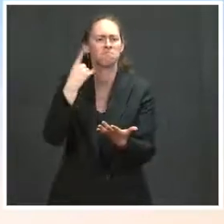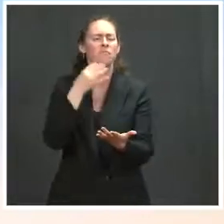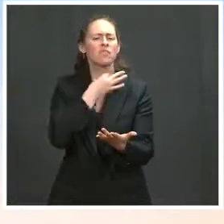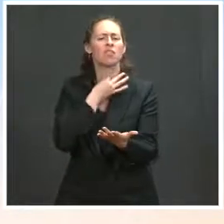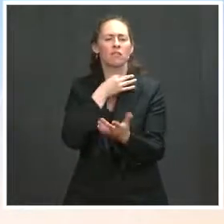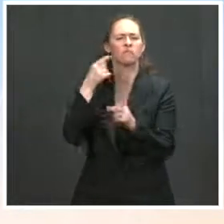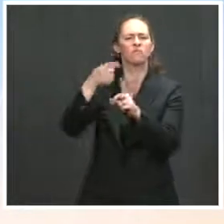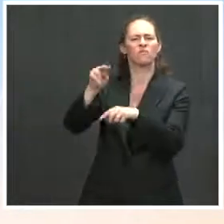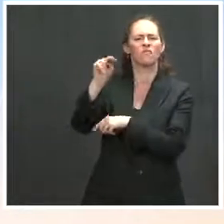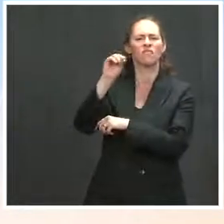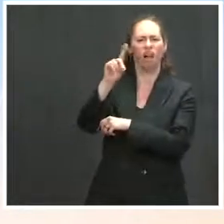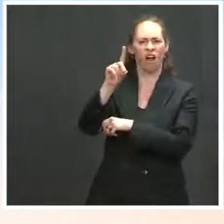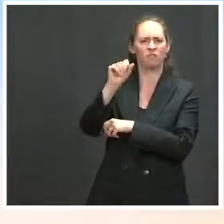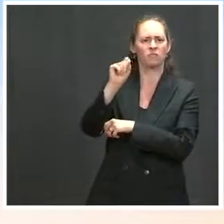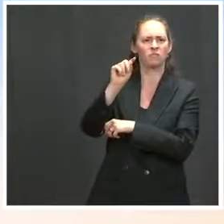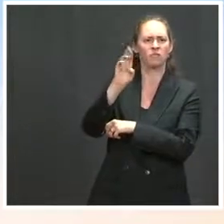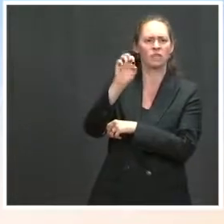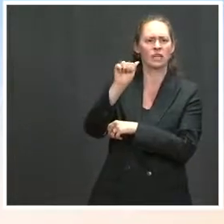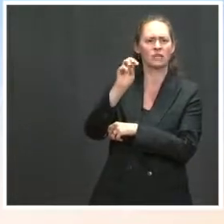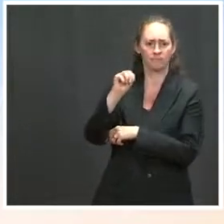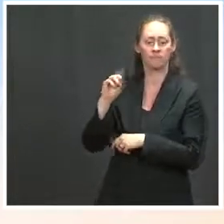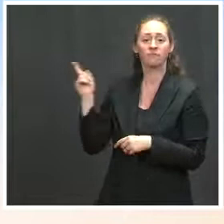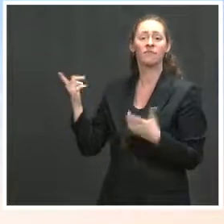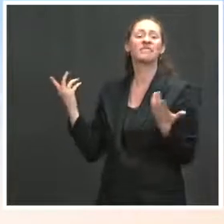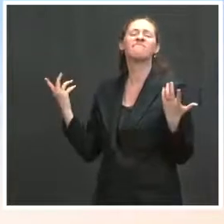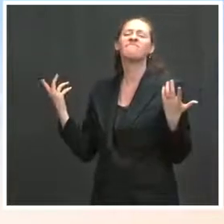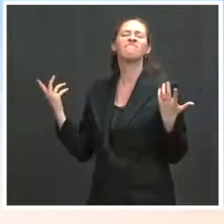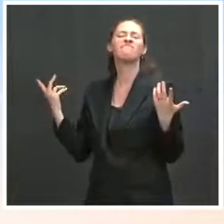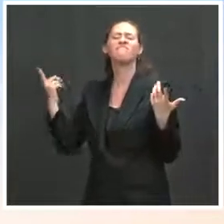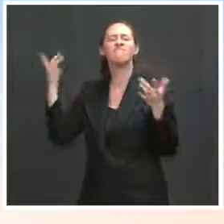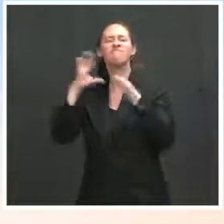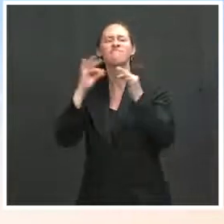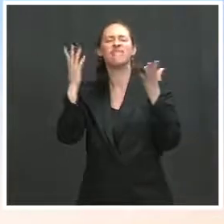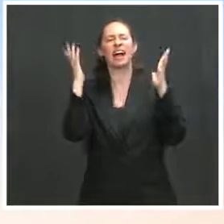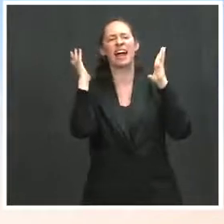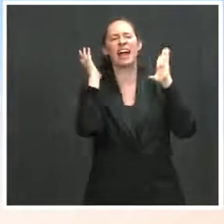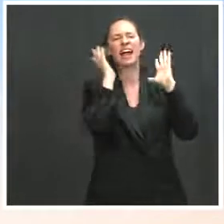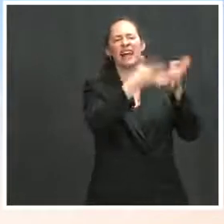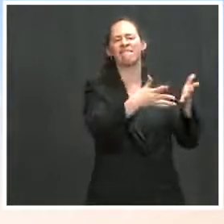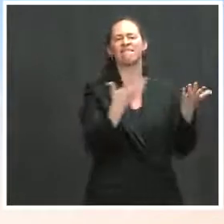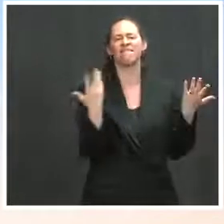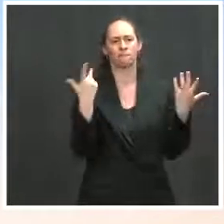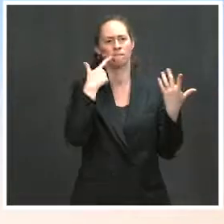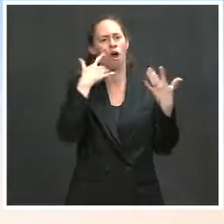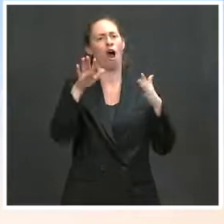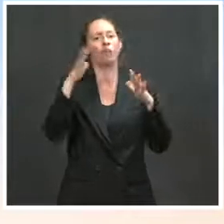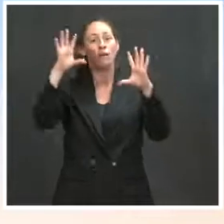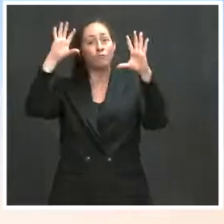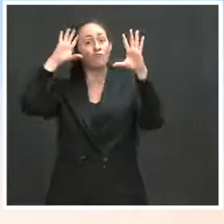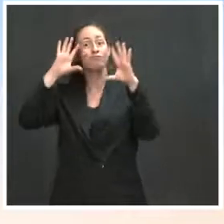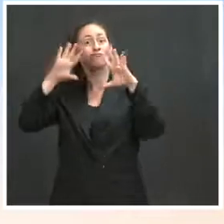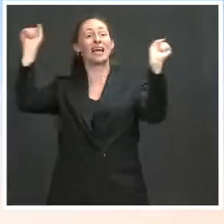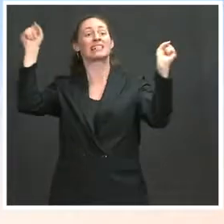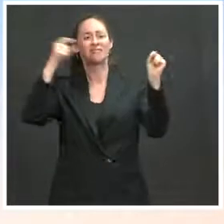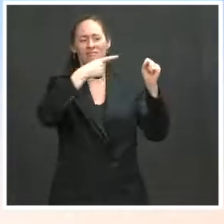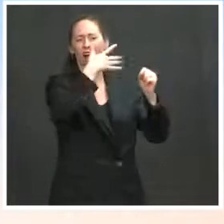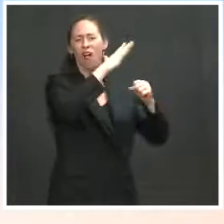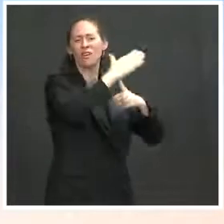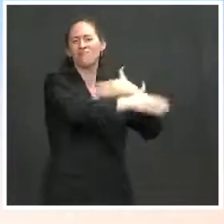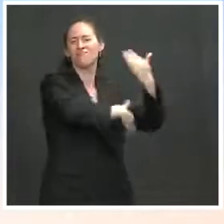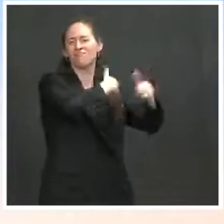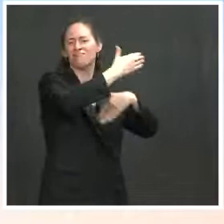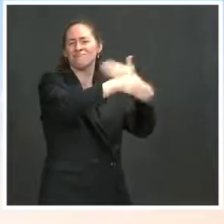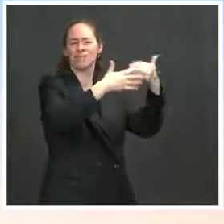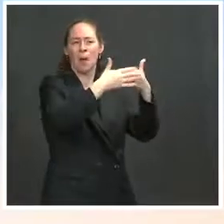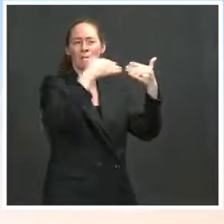he could do. Was already completed by the time he took office. He said if he went ahead and imposed sanctions, it would be counterproductive to European relations.